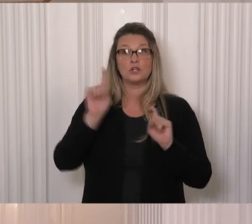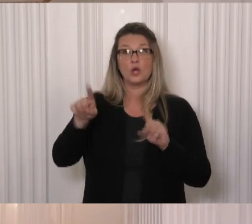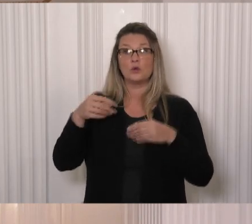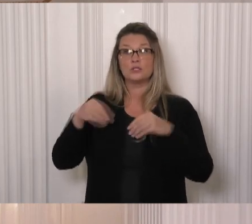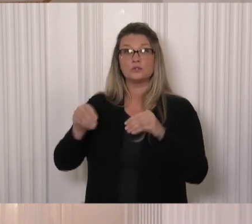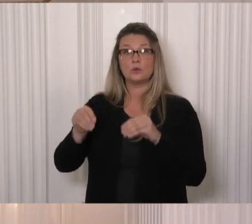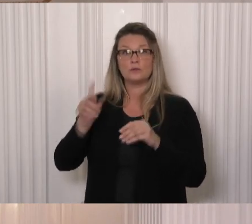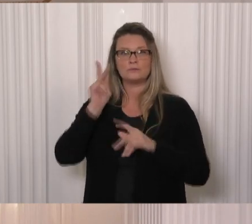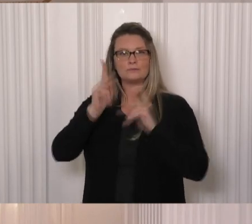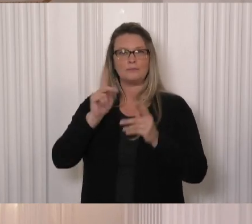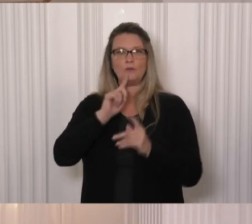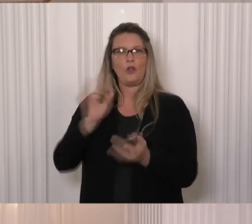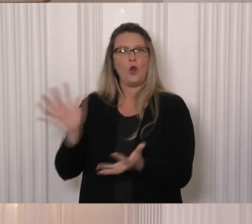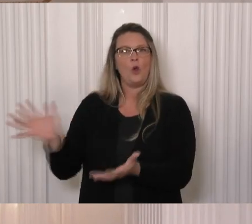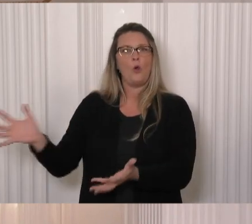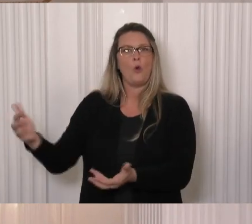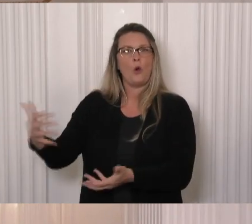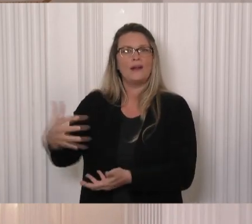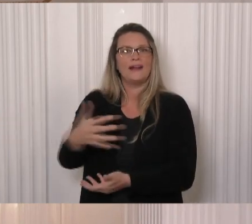hoarding?